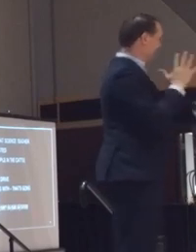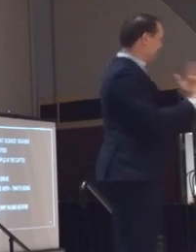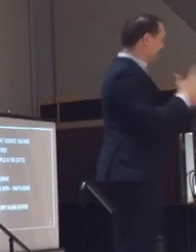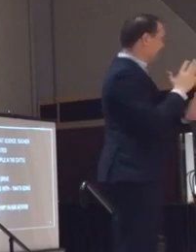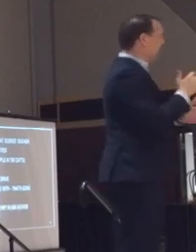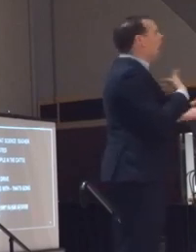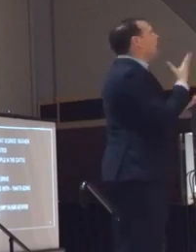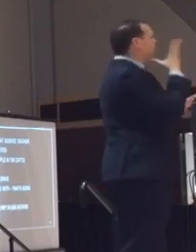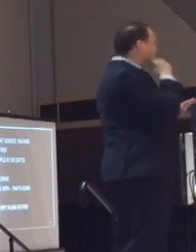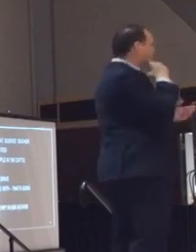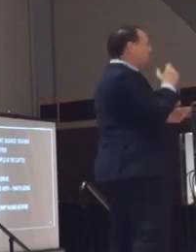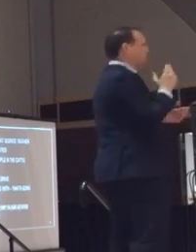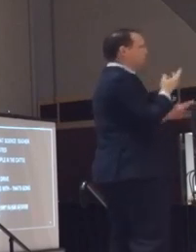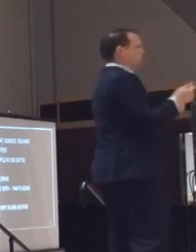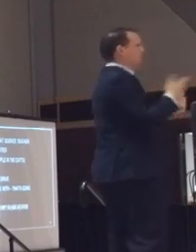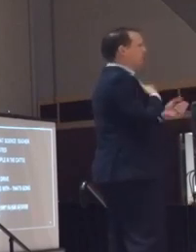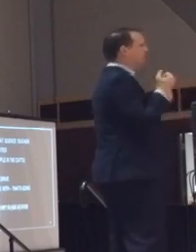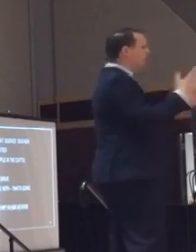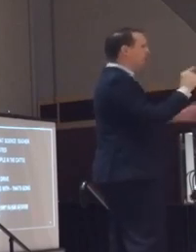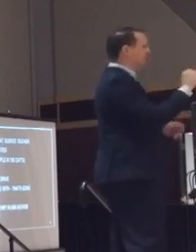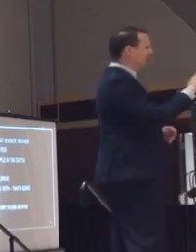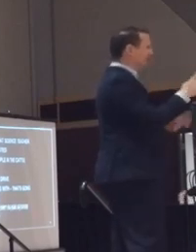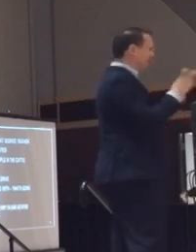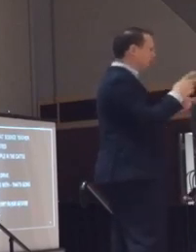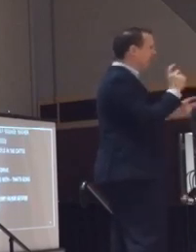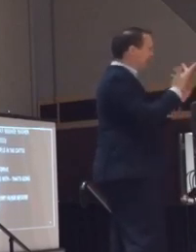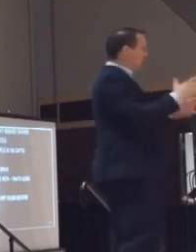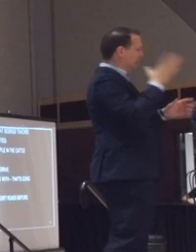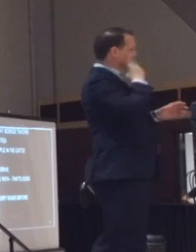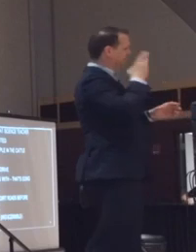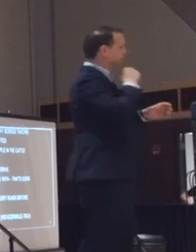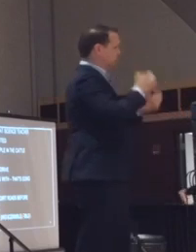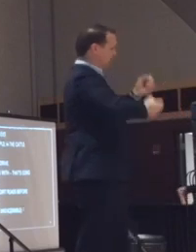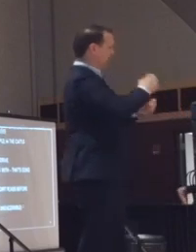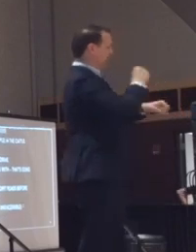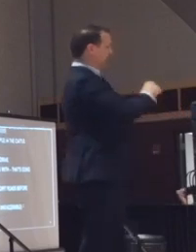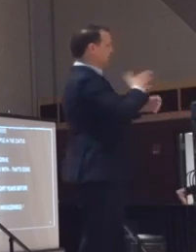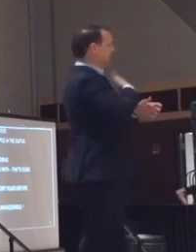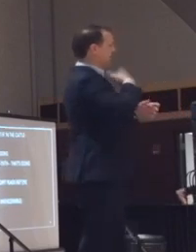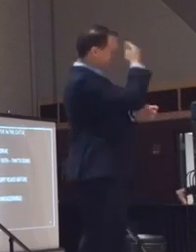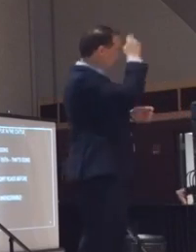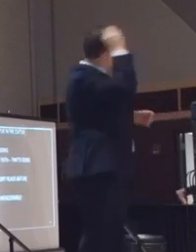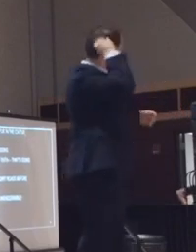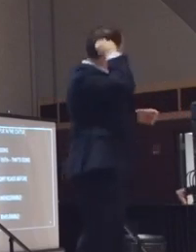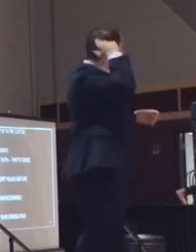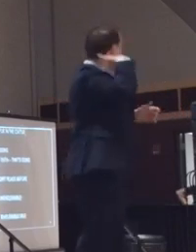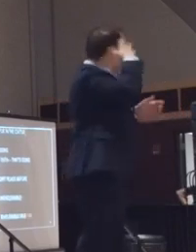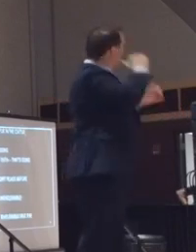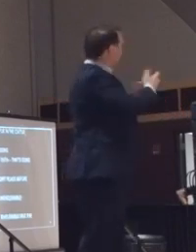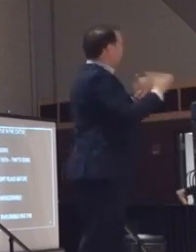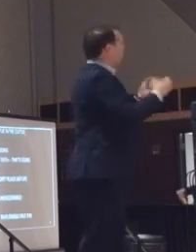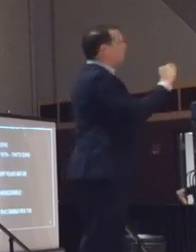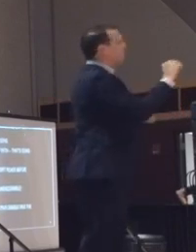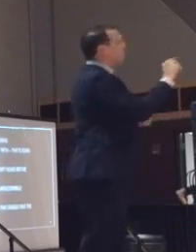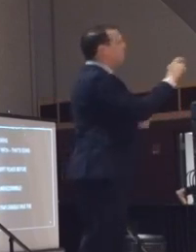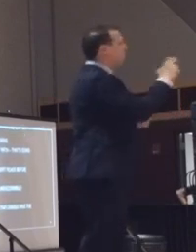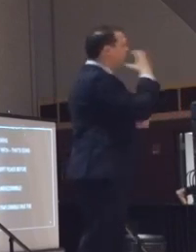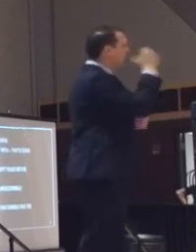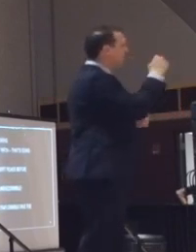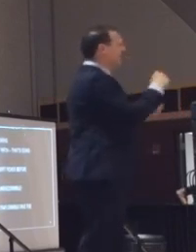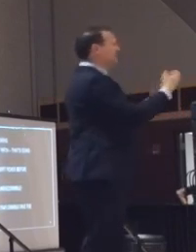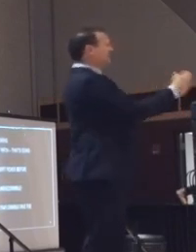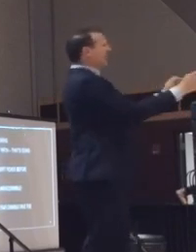That solves the multitasking issue. You've got to get that driving into motor memory in a really safe place like fields and giant parking